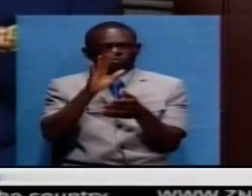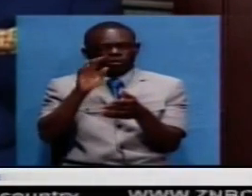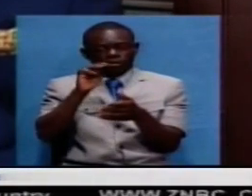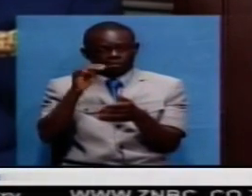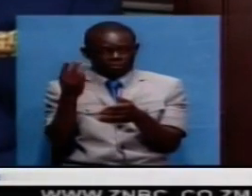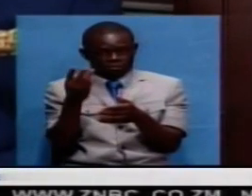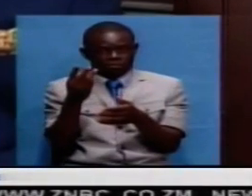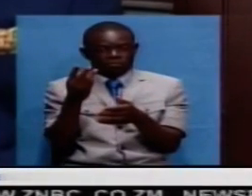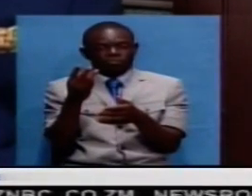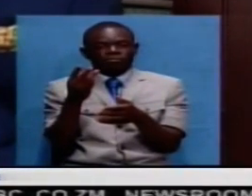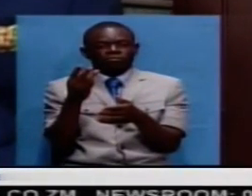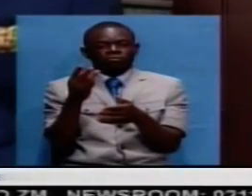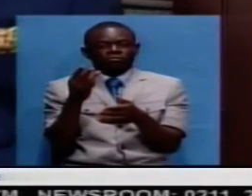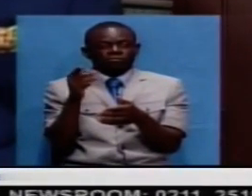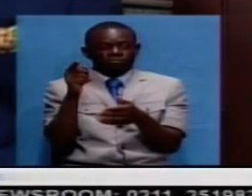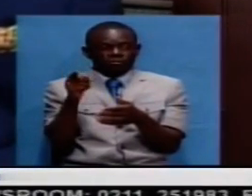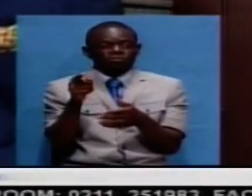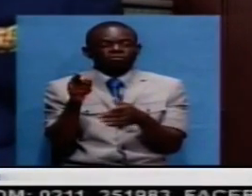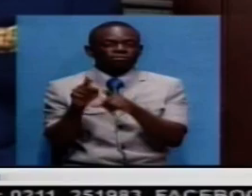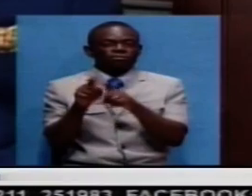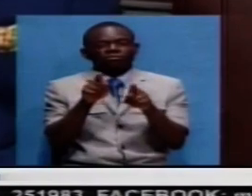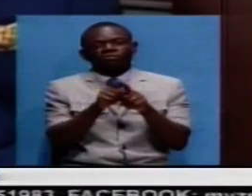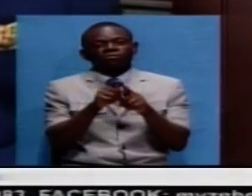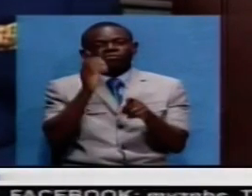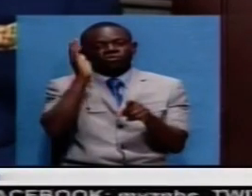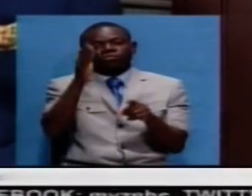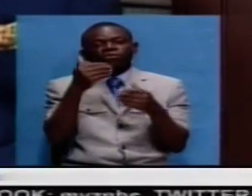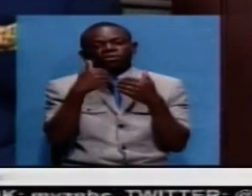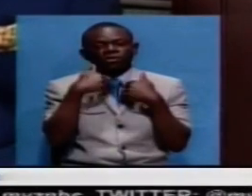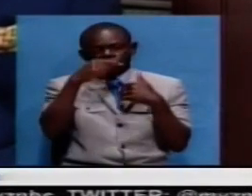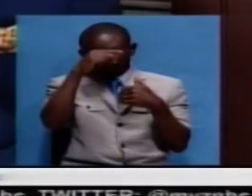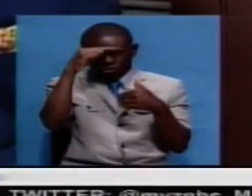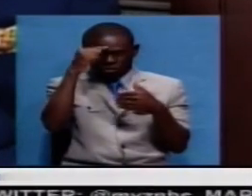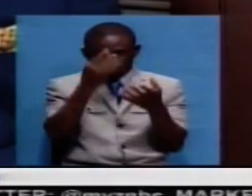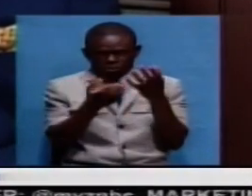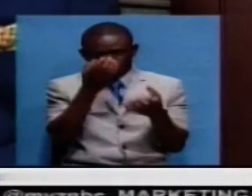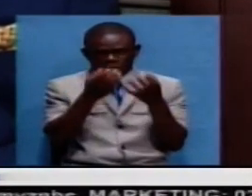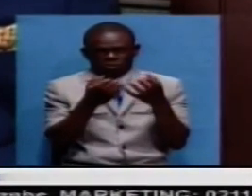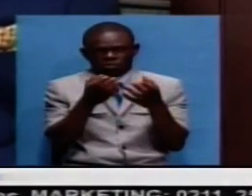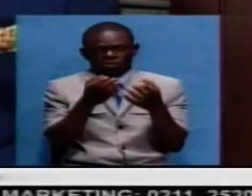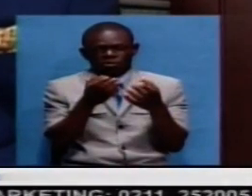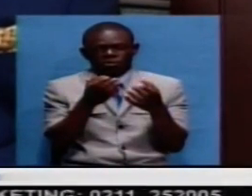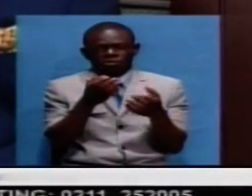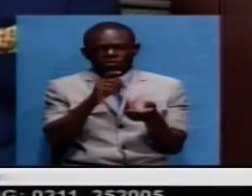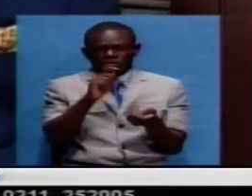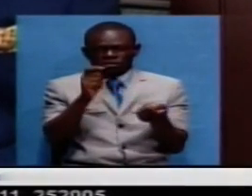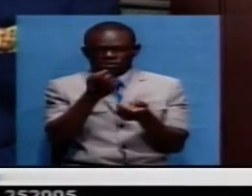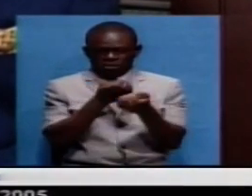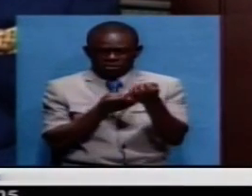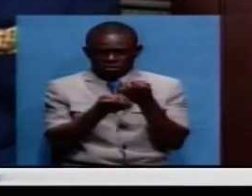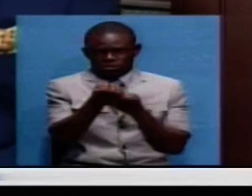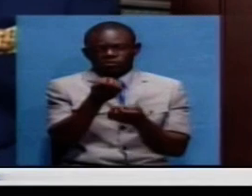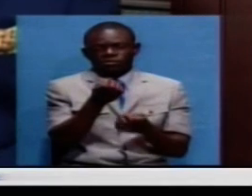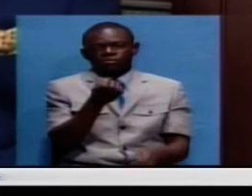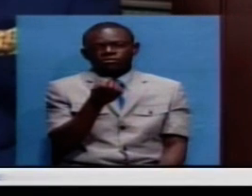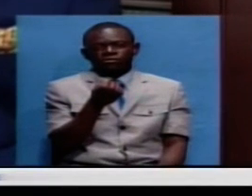heat exchange. When you are burning coal, we get also the heat exchange when you are making cement. That will add up to